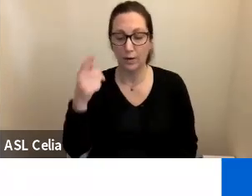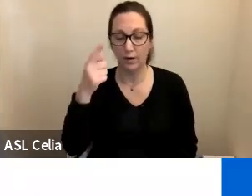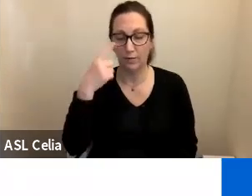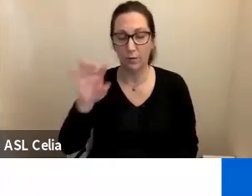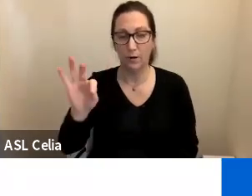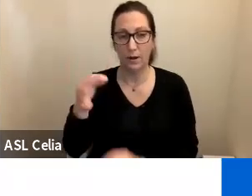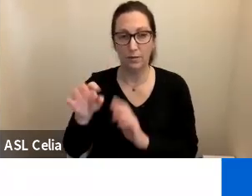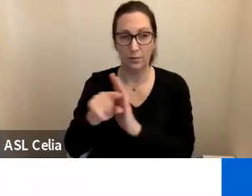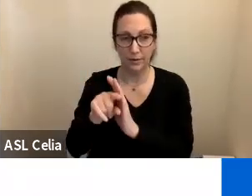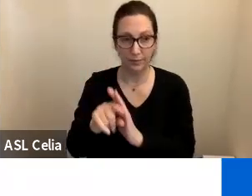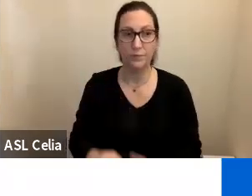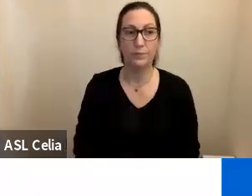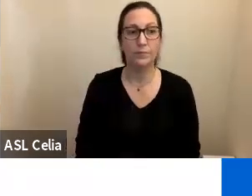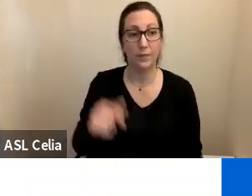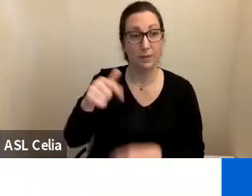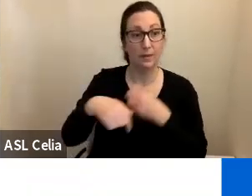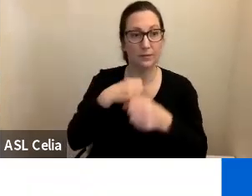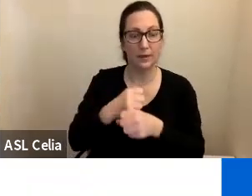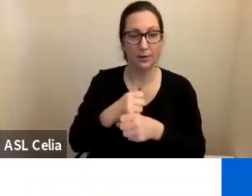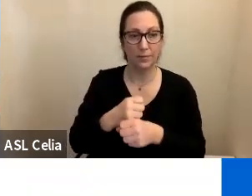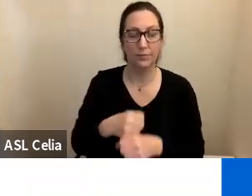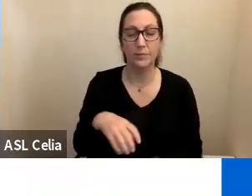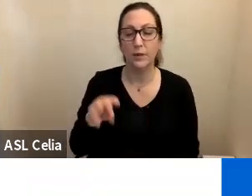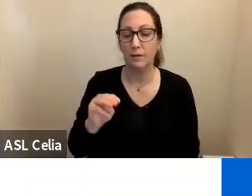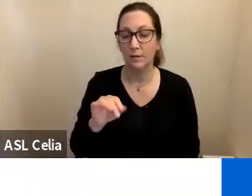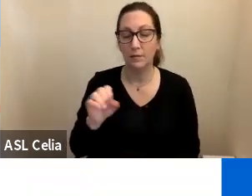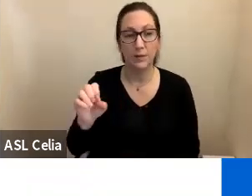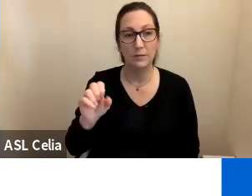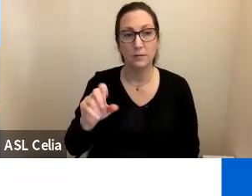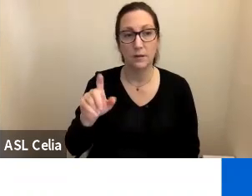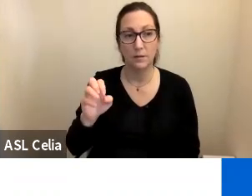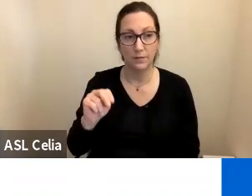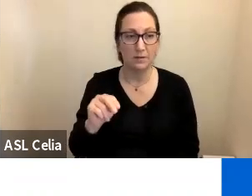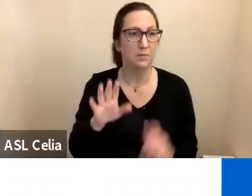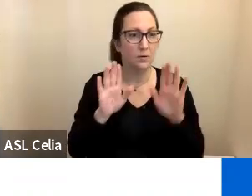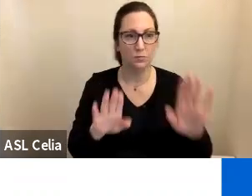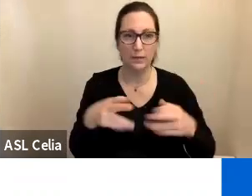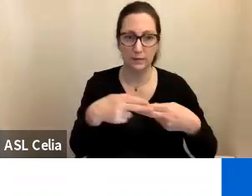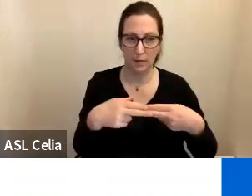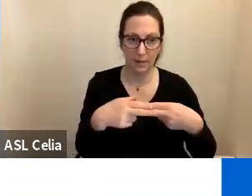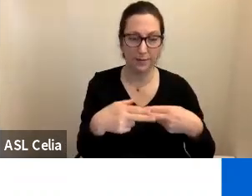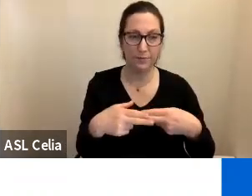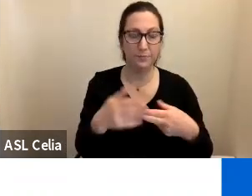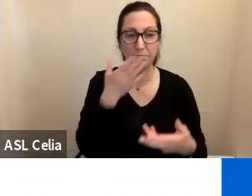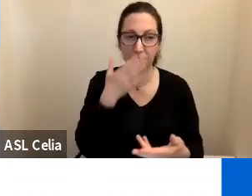this year. Yeah, this is great. Thank you so much for pulling this up. You